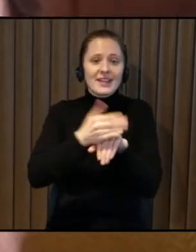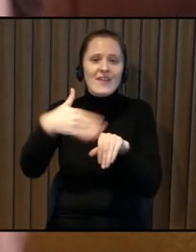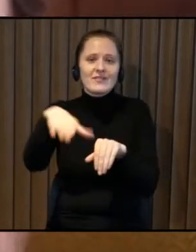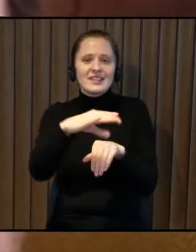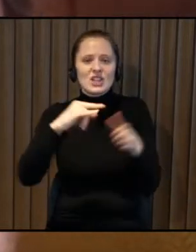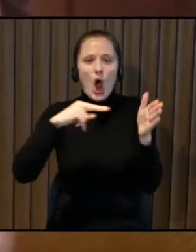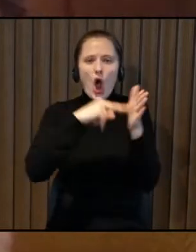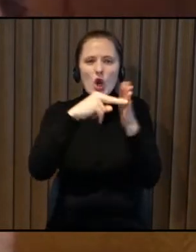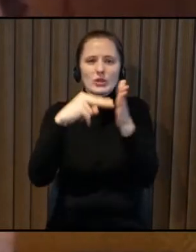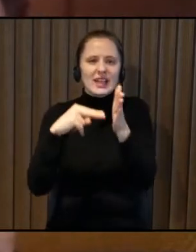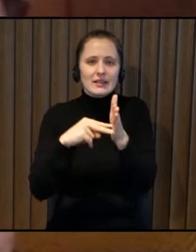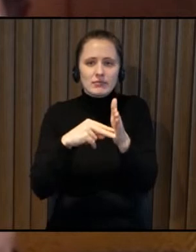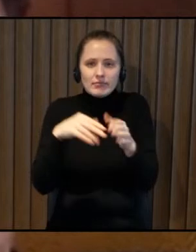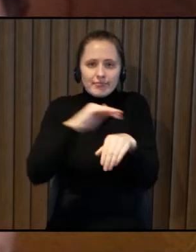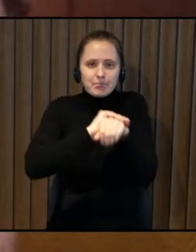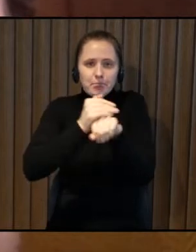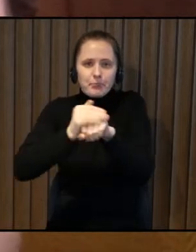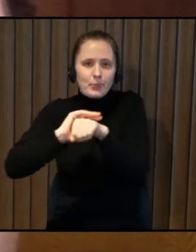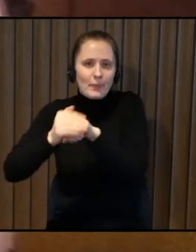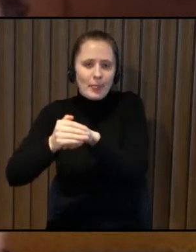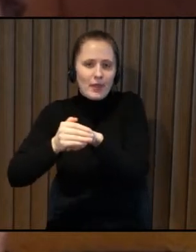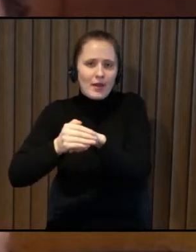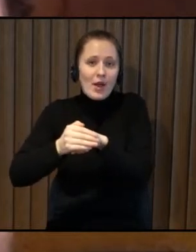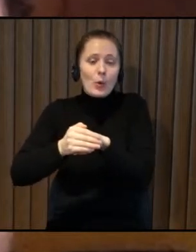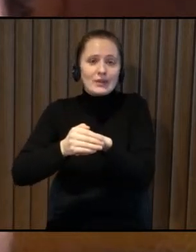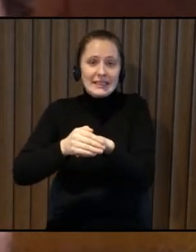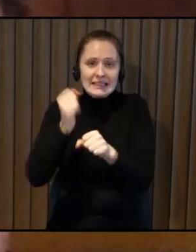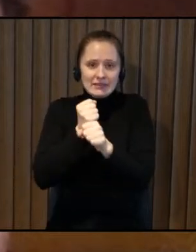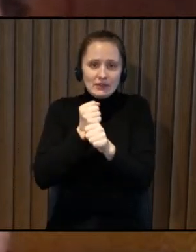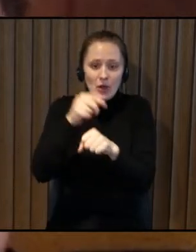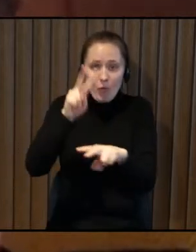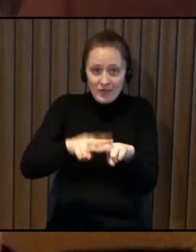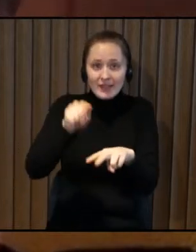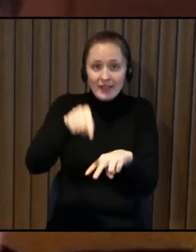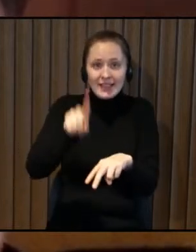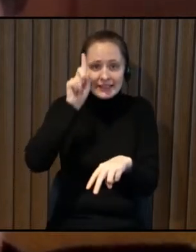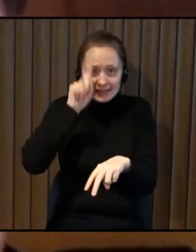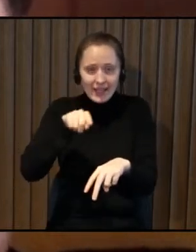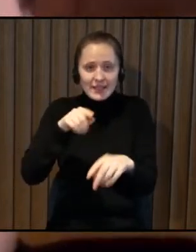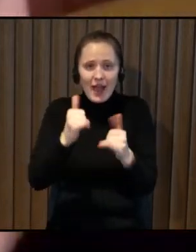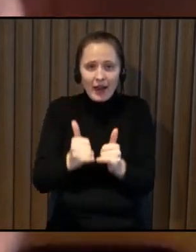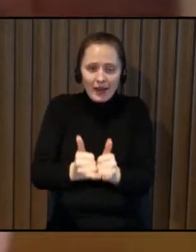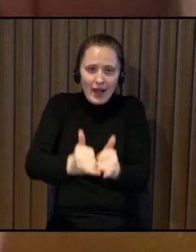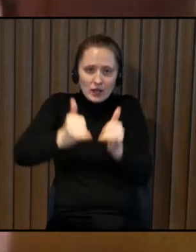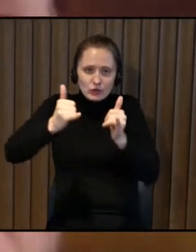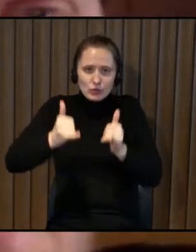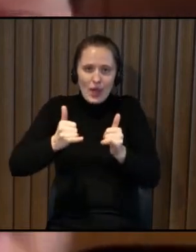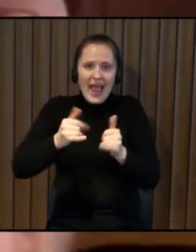there we hid all the plugging places, and the locals,